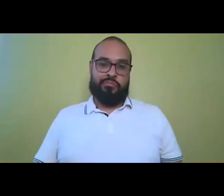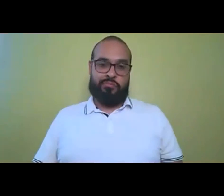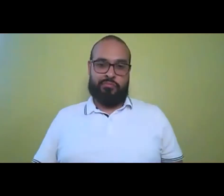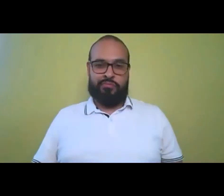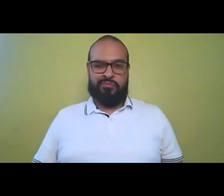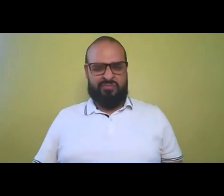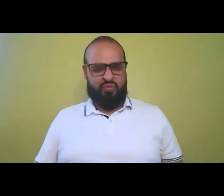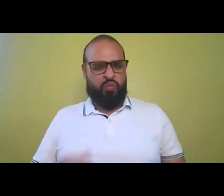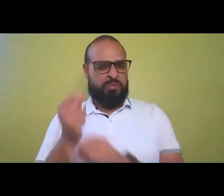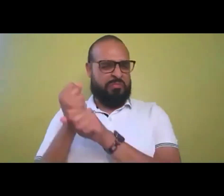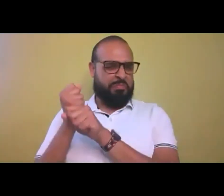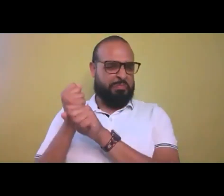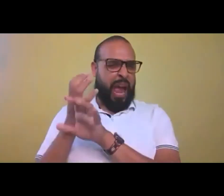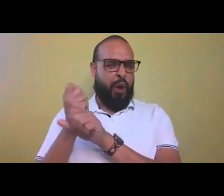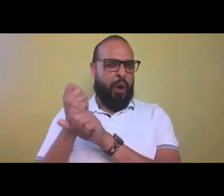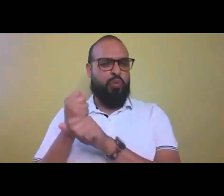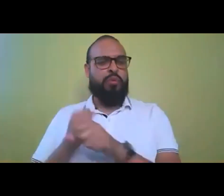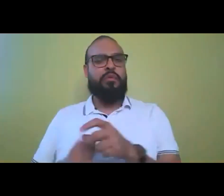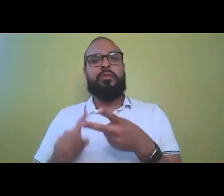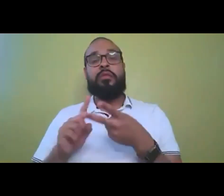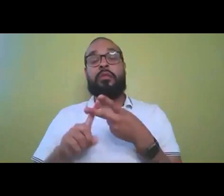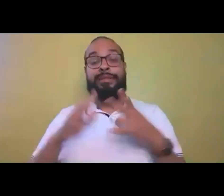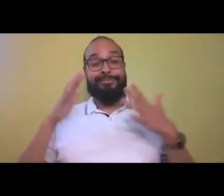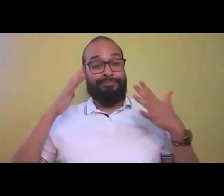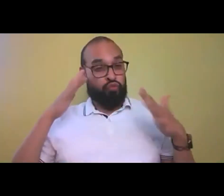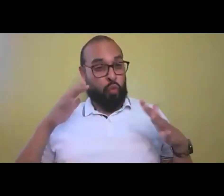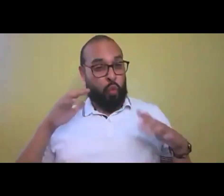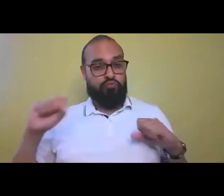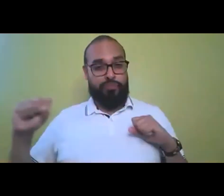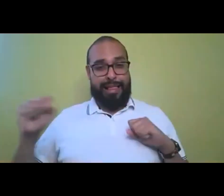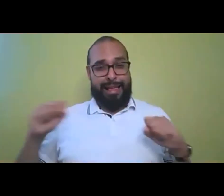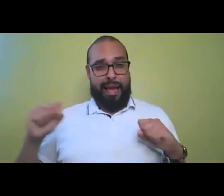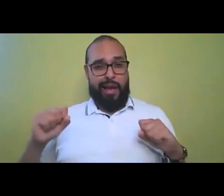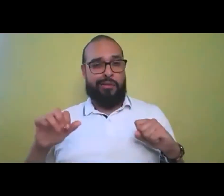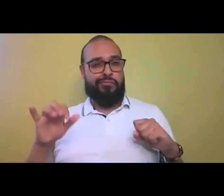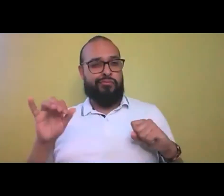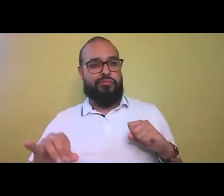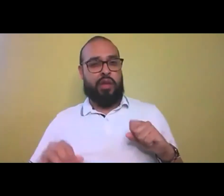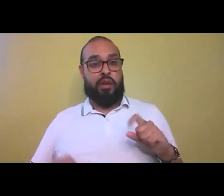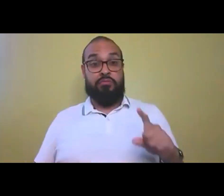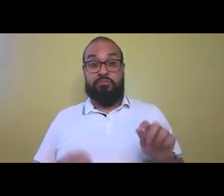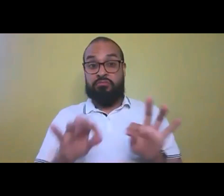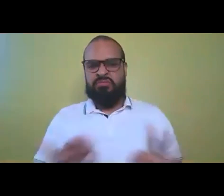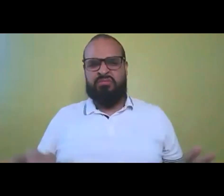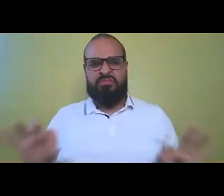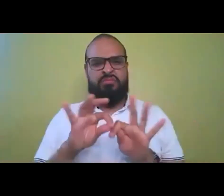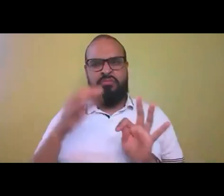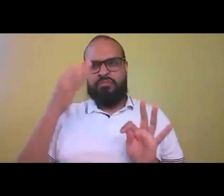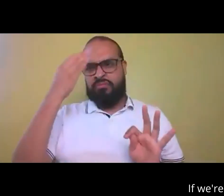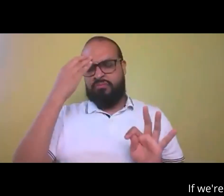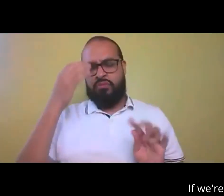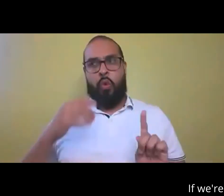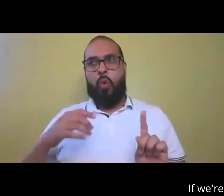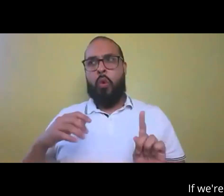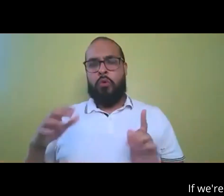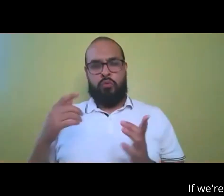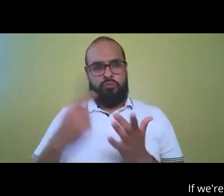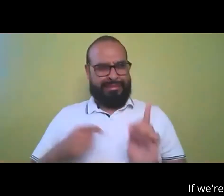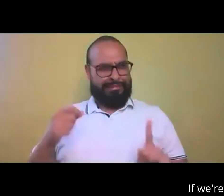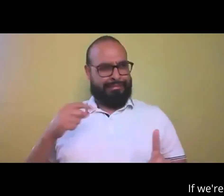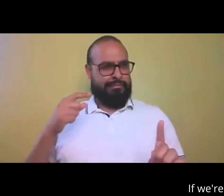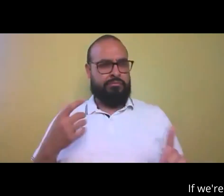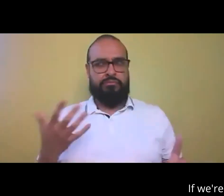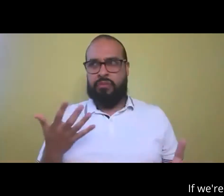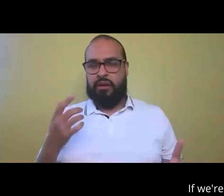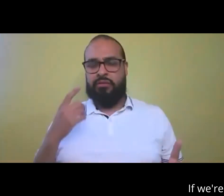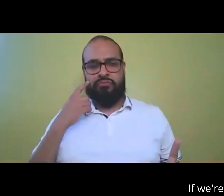verbal outbursts, loud noises. I think there you want to think about what is the trigger, right? If we're trying to